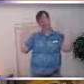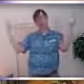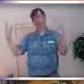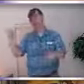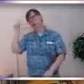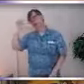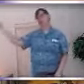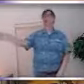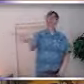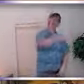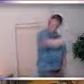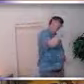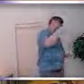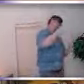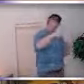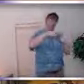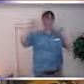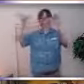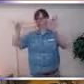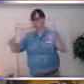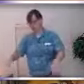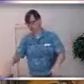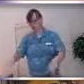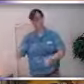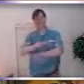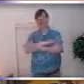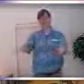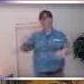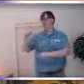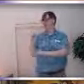for us to stay disempowered.